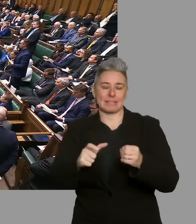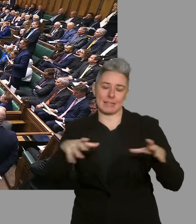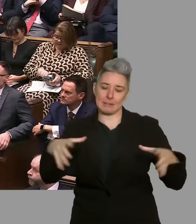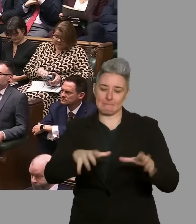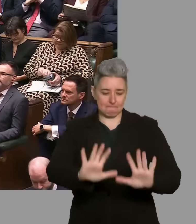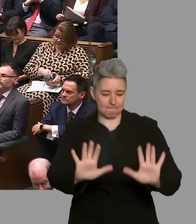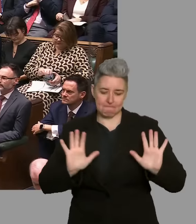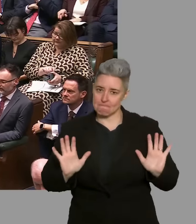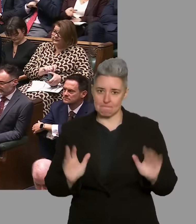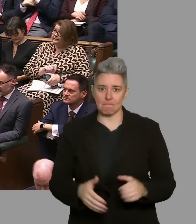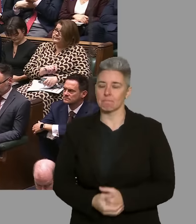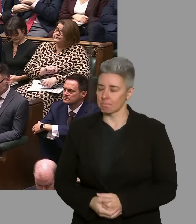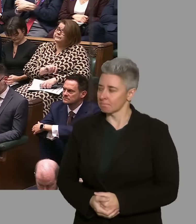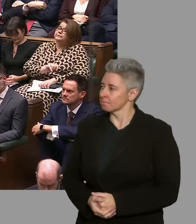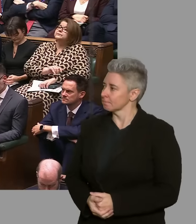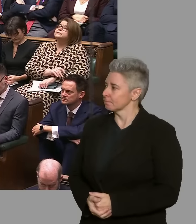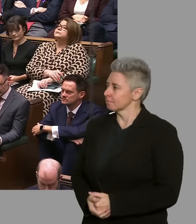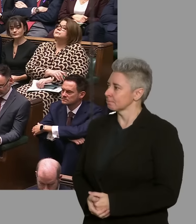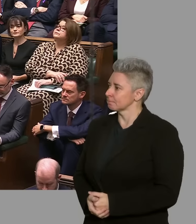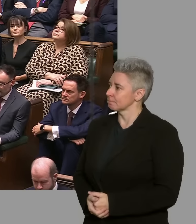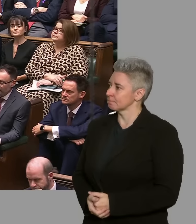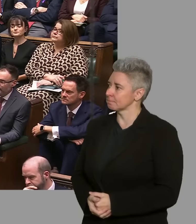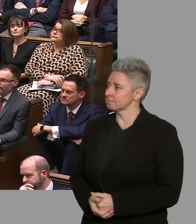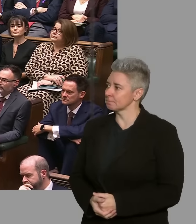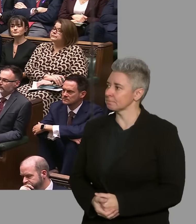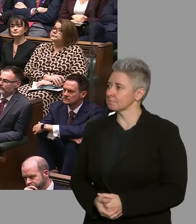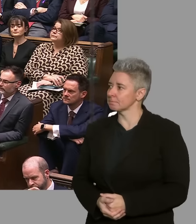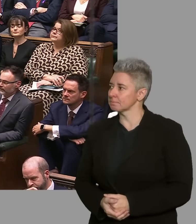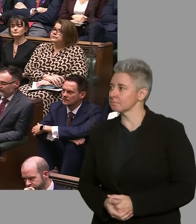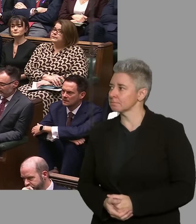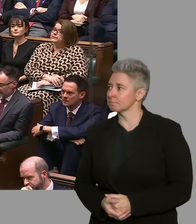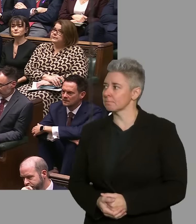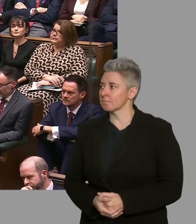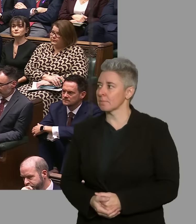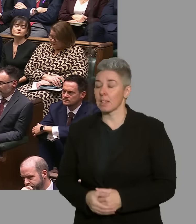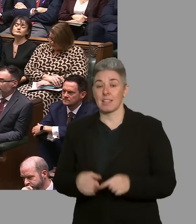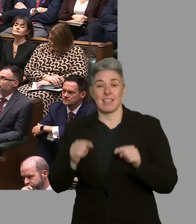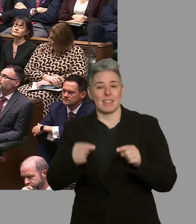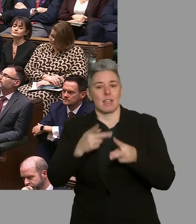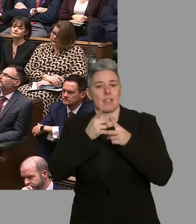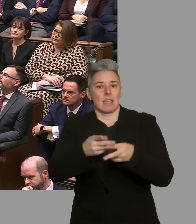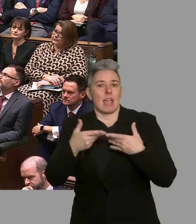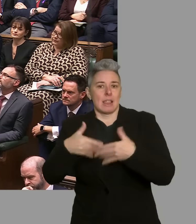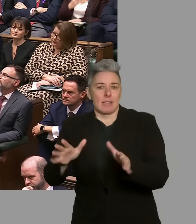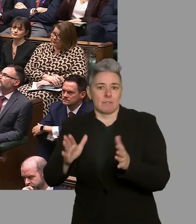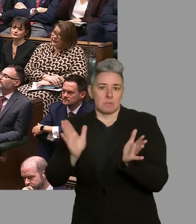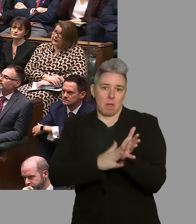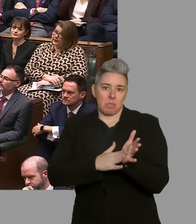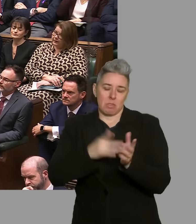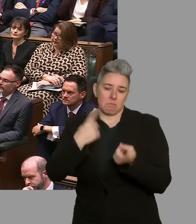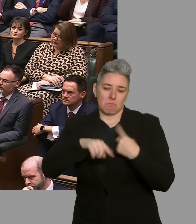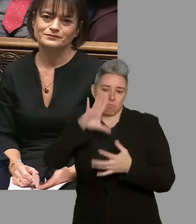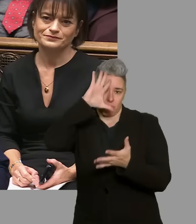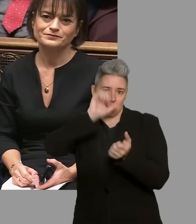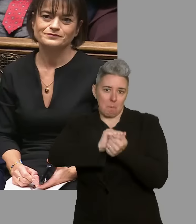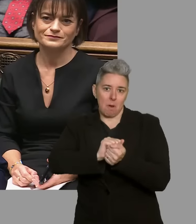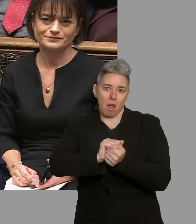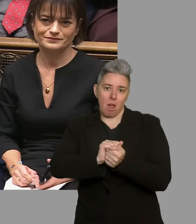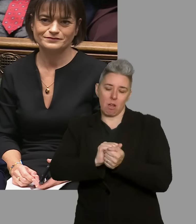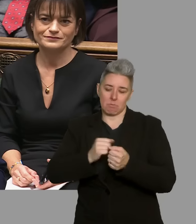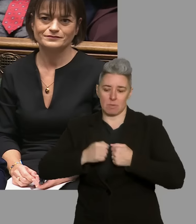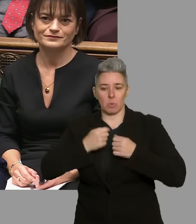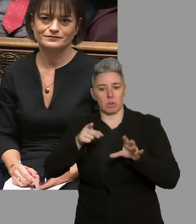Mr. Speaker, this is Care Leavers Month, when we remember the resilience and the brilliance of our young people who have grown up in care. And I was delighted